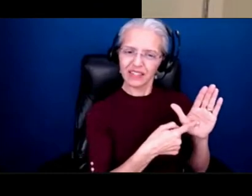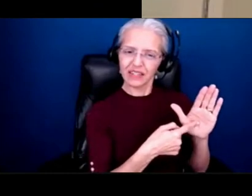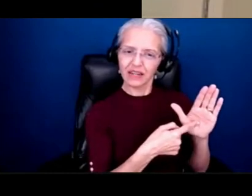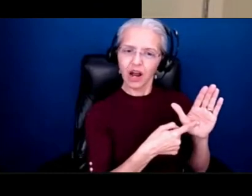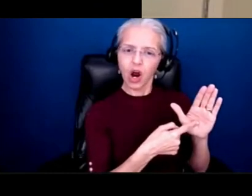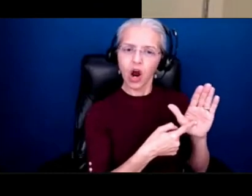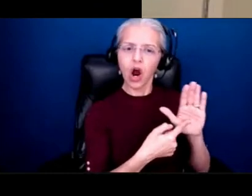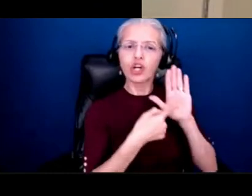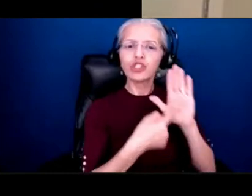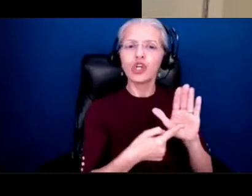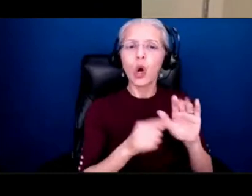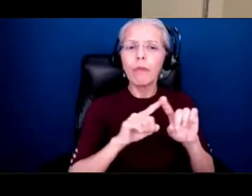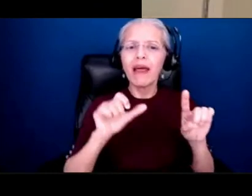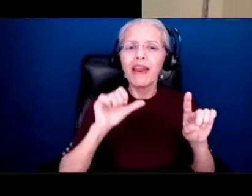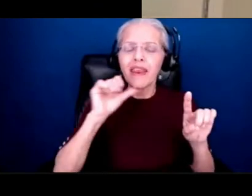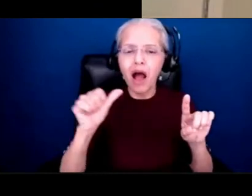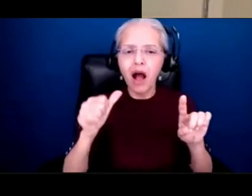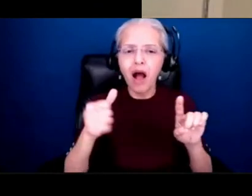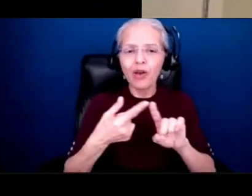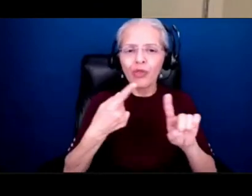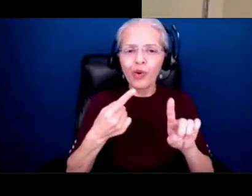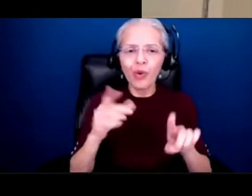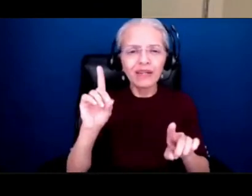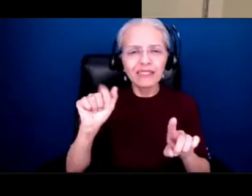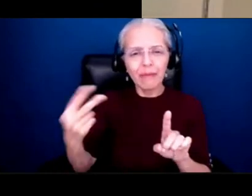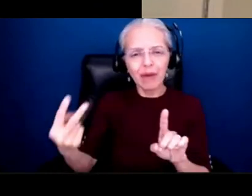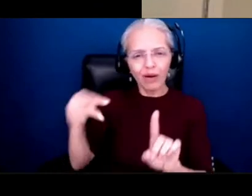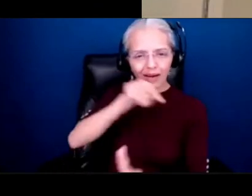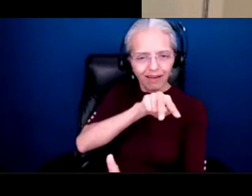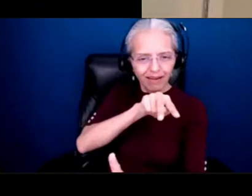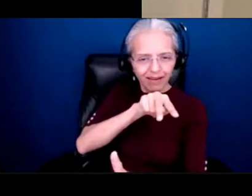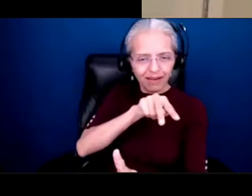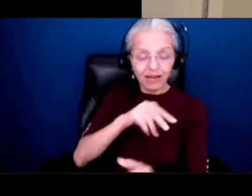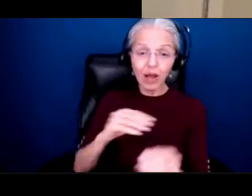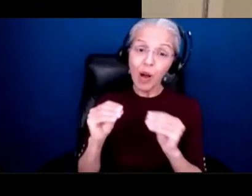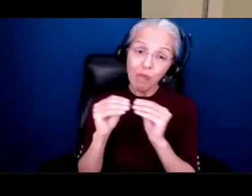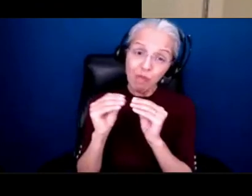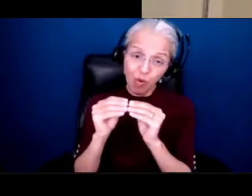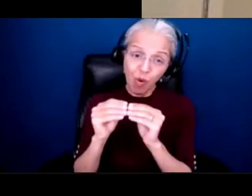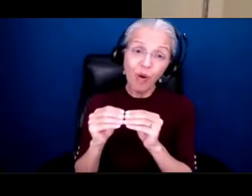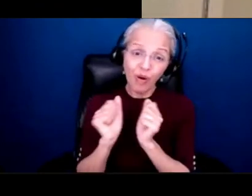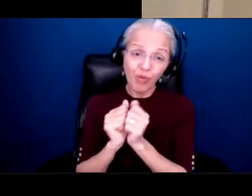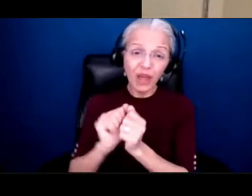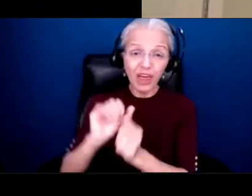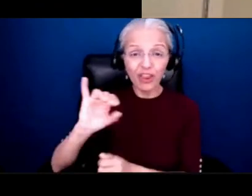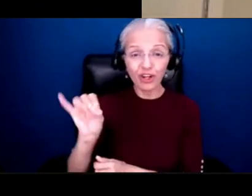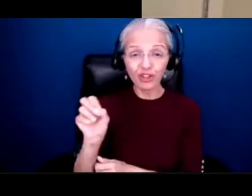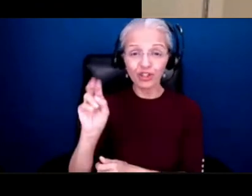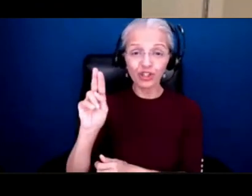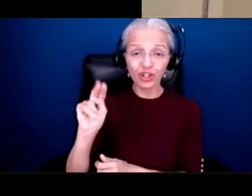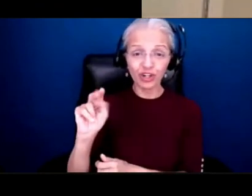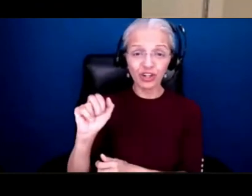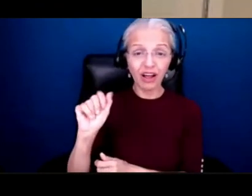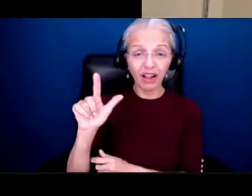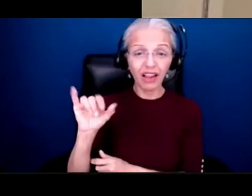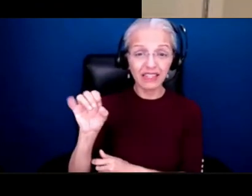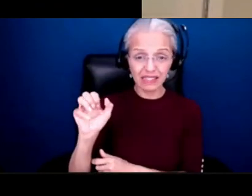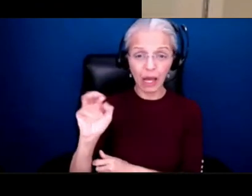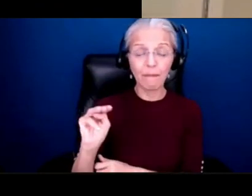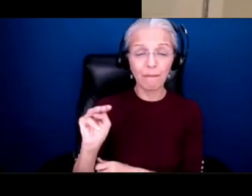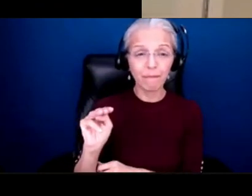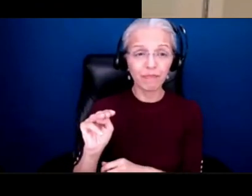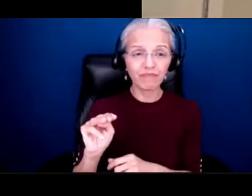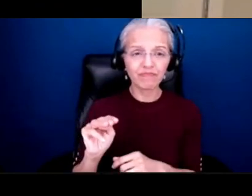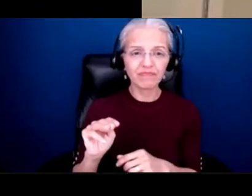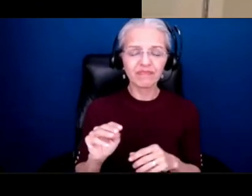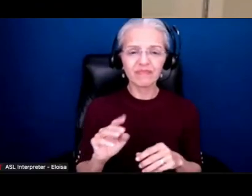lens, especially in journalism, for example. Many of our